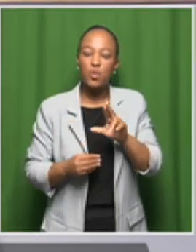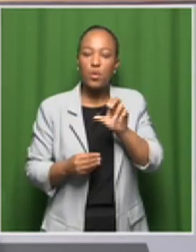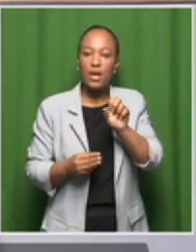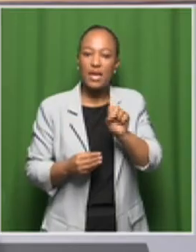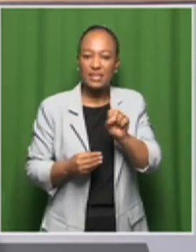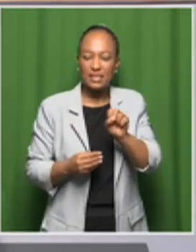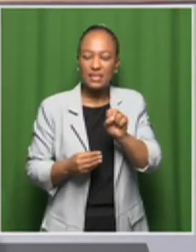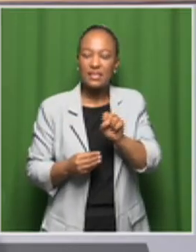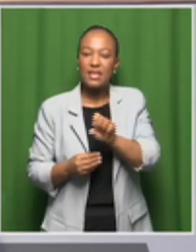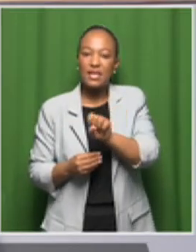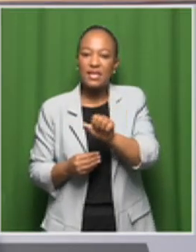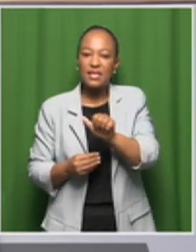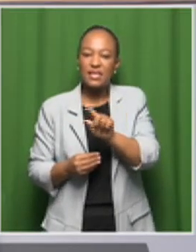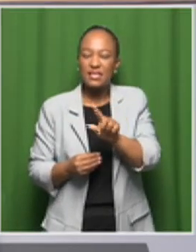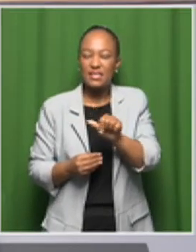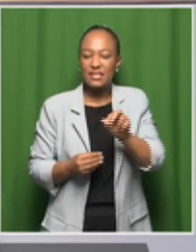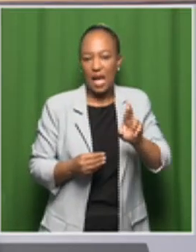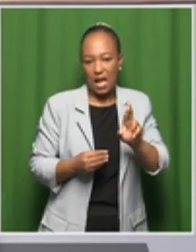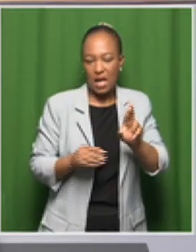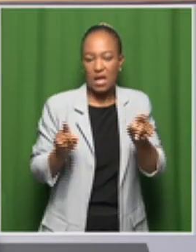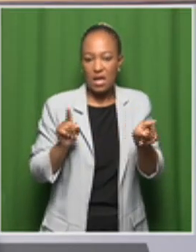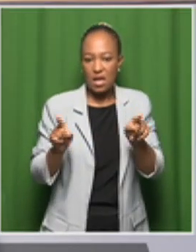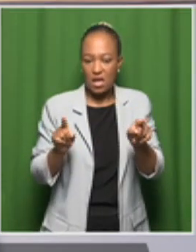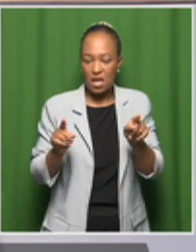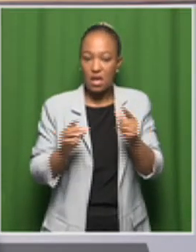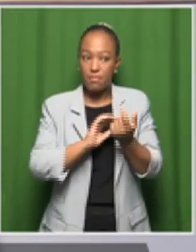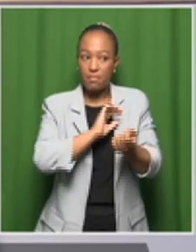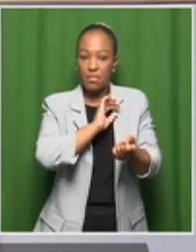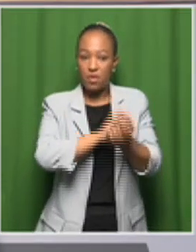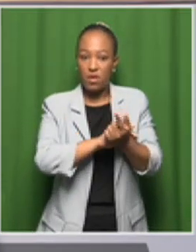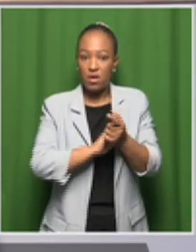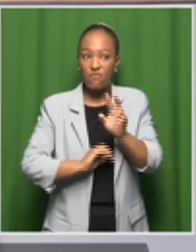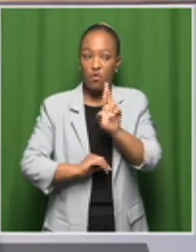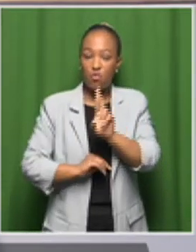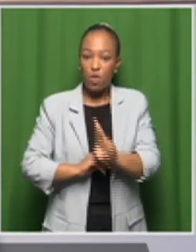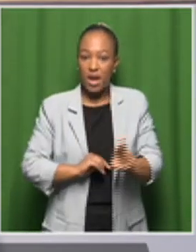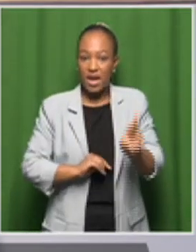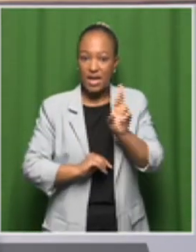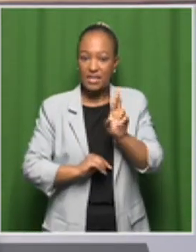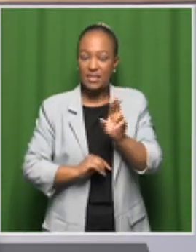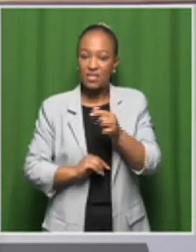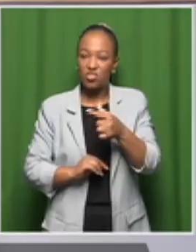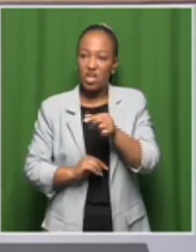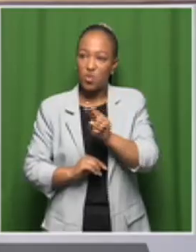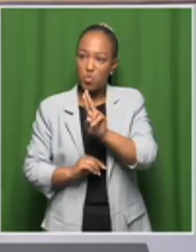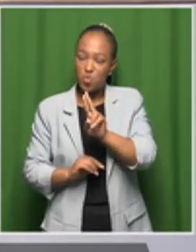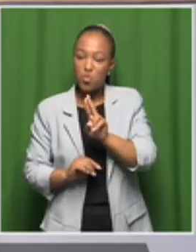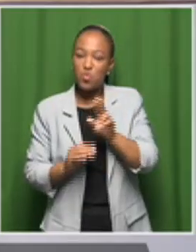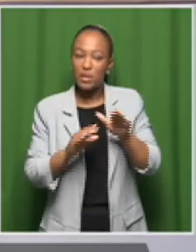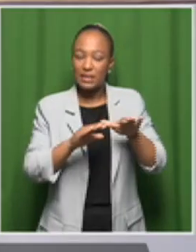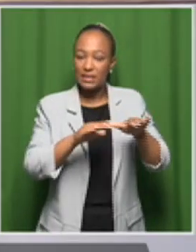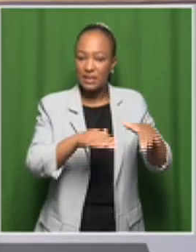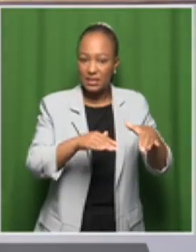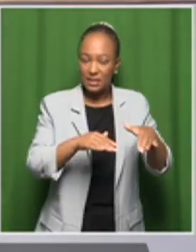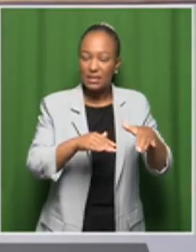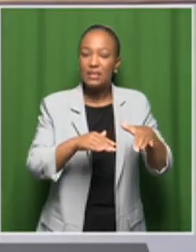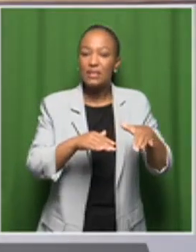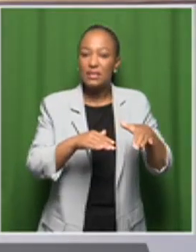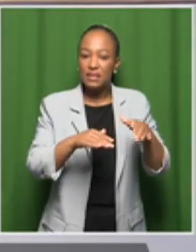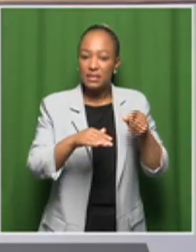because there's a lot that's been happening to the rand with the GNU, and also it being exposed